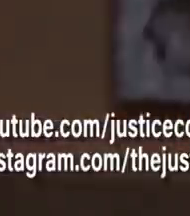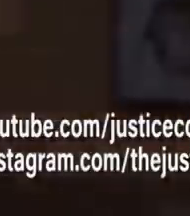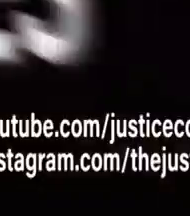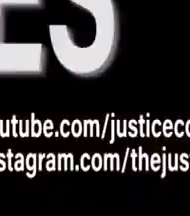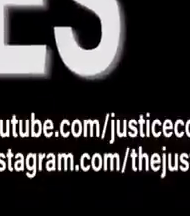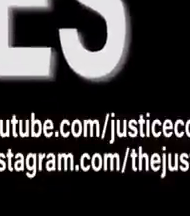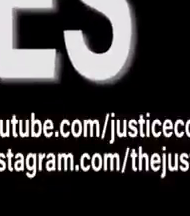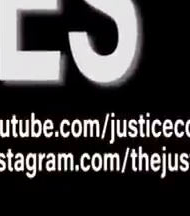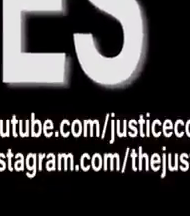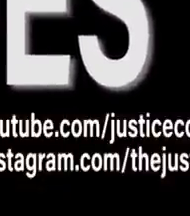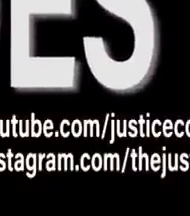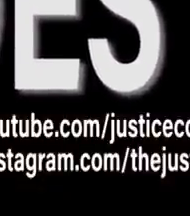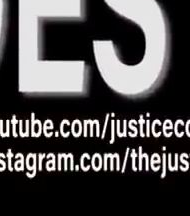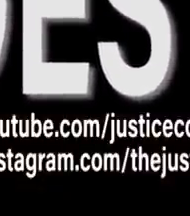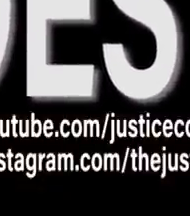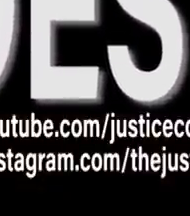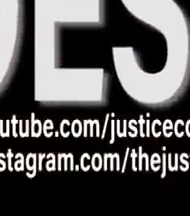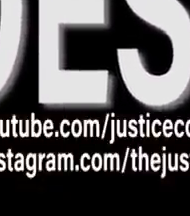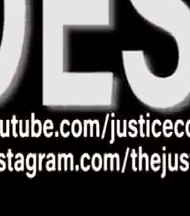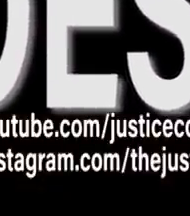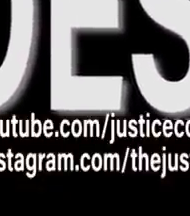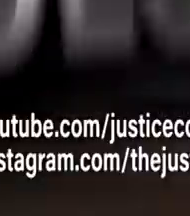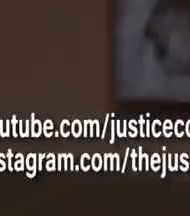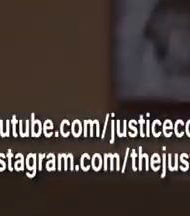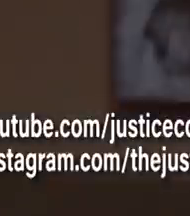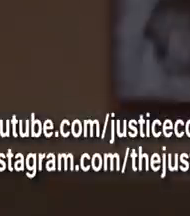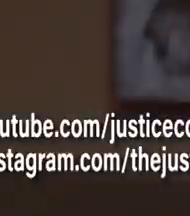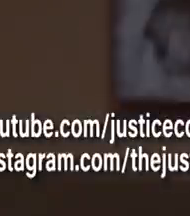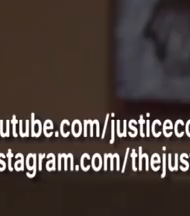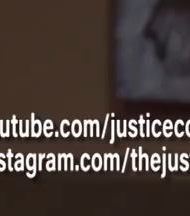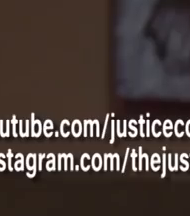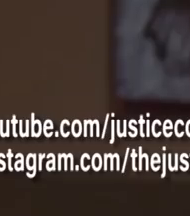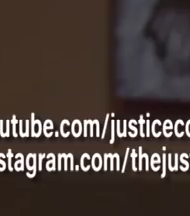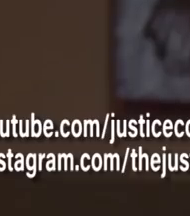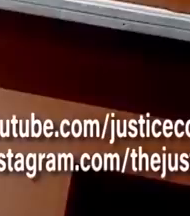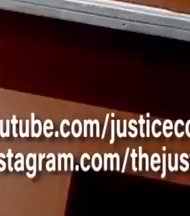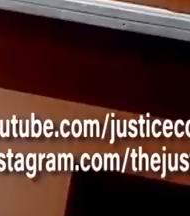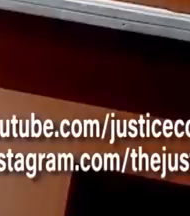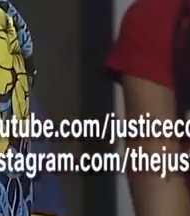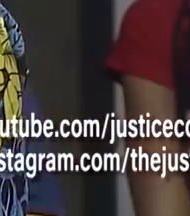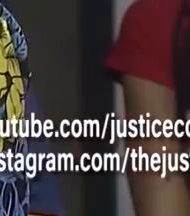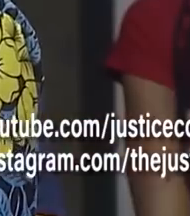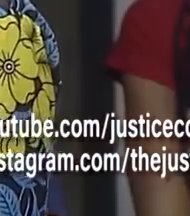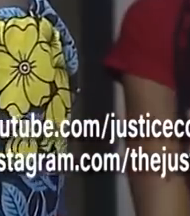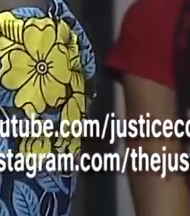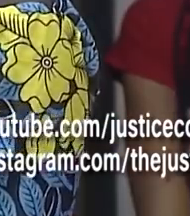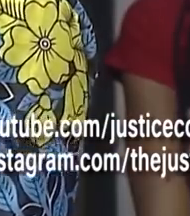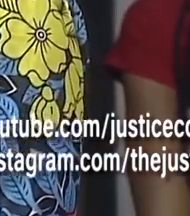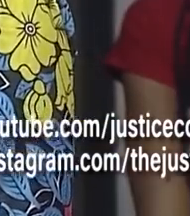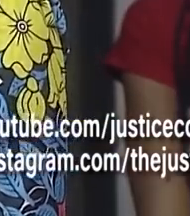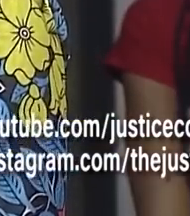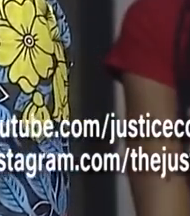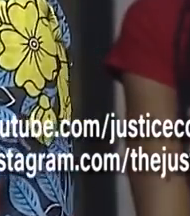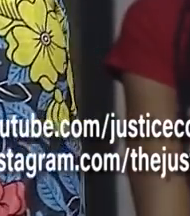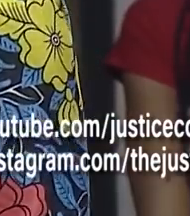engine. The husband does not like the responsibilities, but he likes all the pleasures a woman has to offer. I still believe that